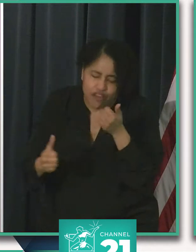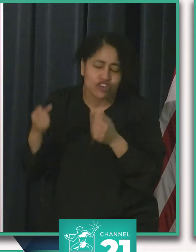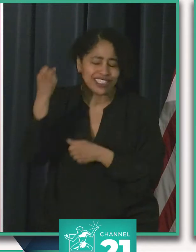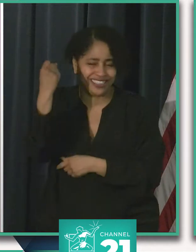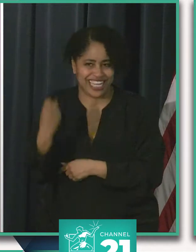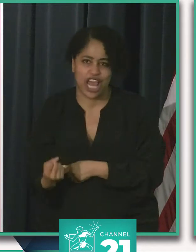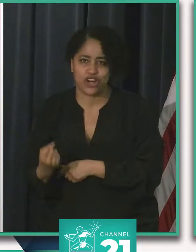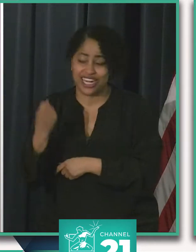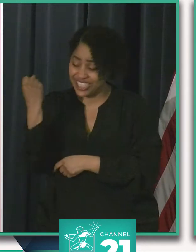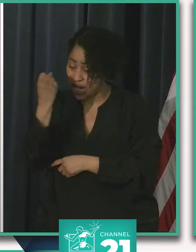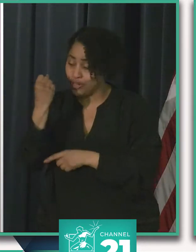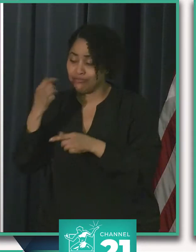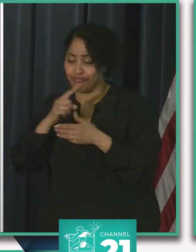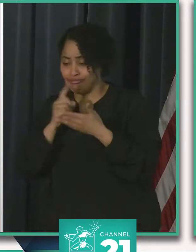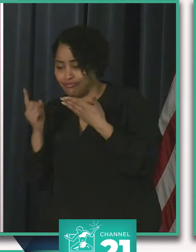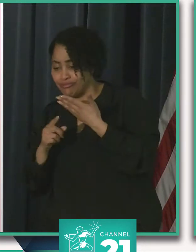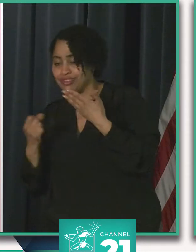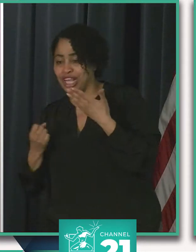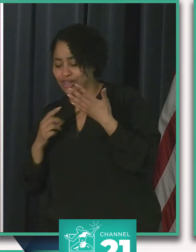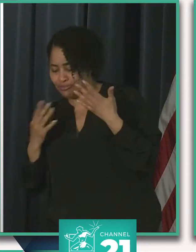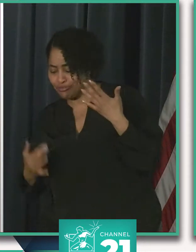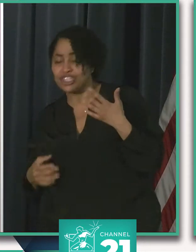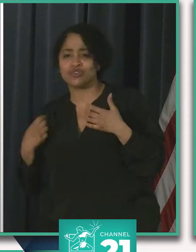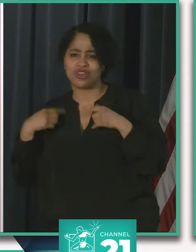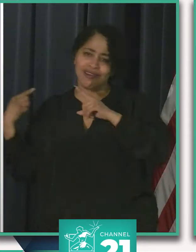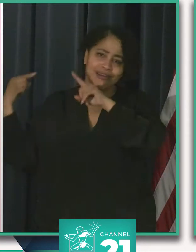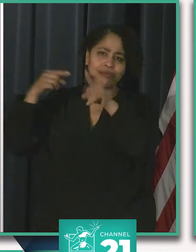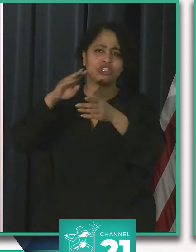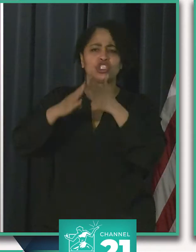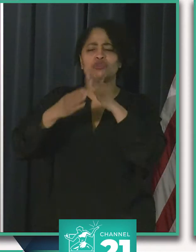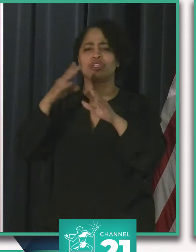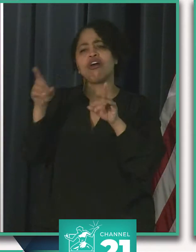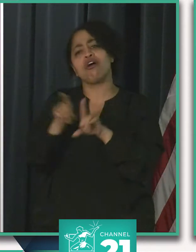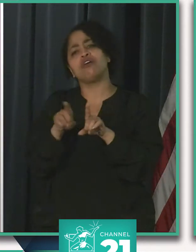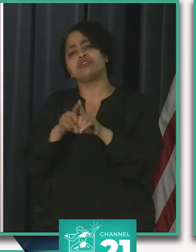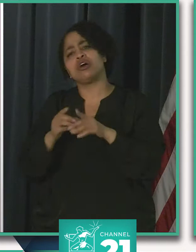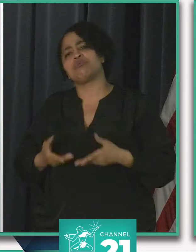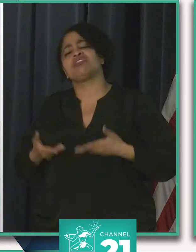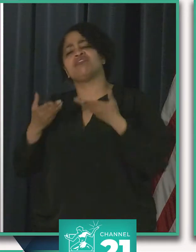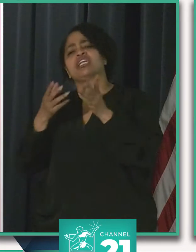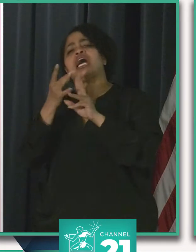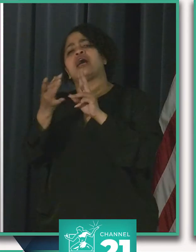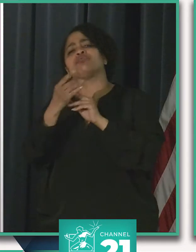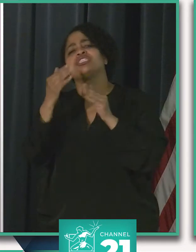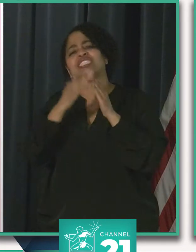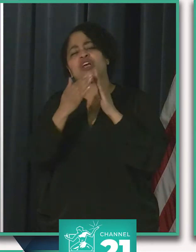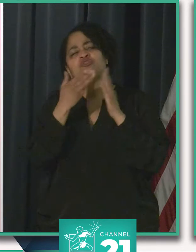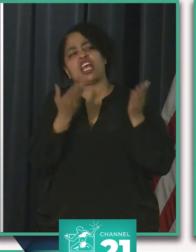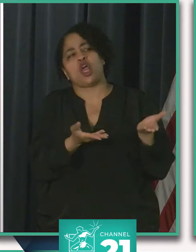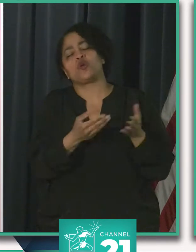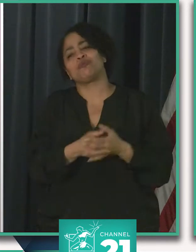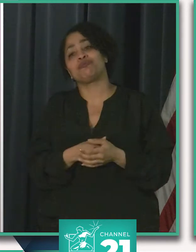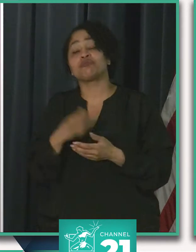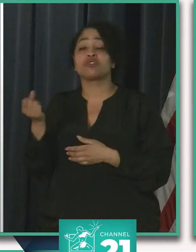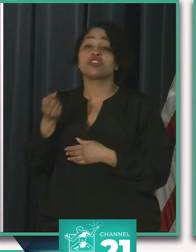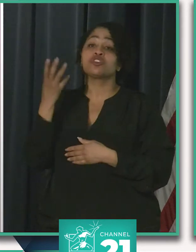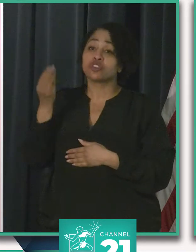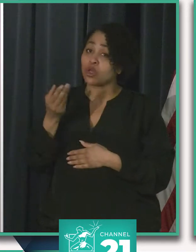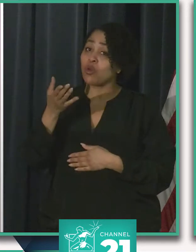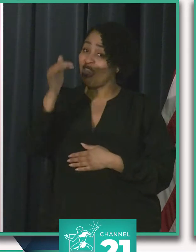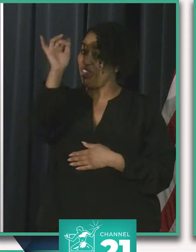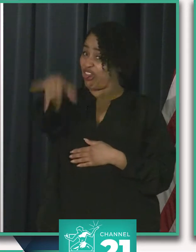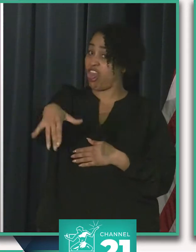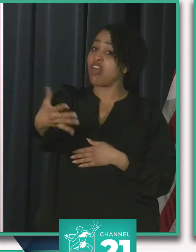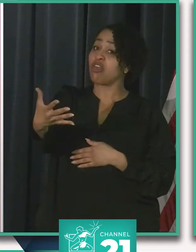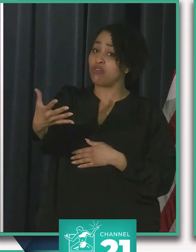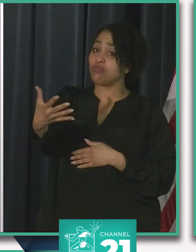coming out to the community as well as providing the options downtown. And so